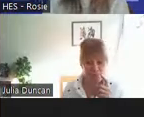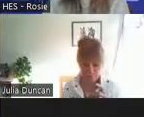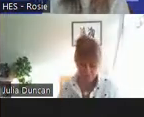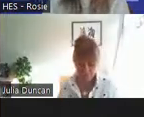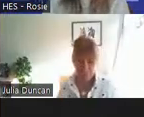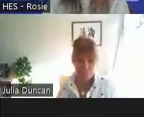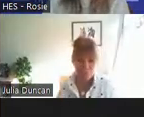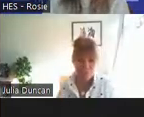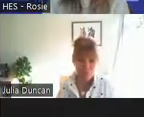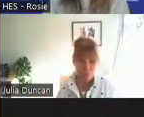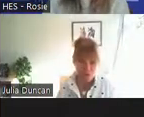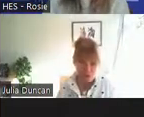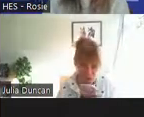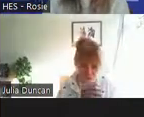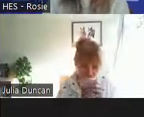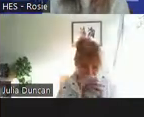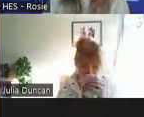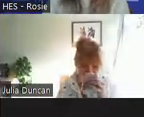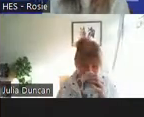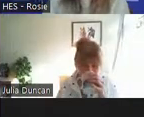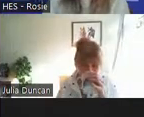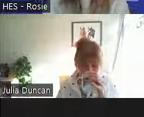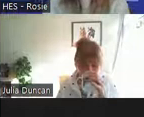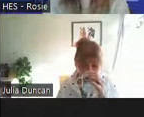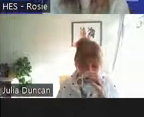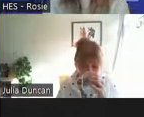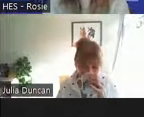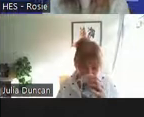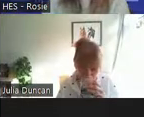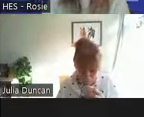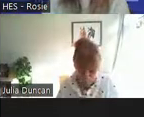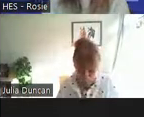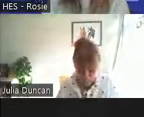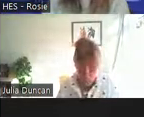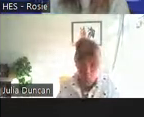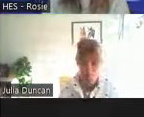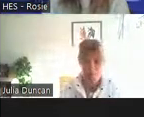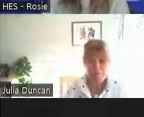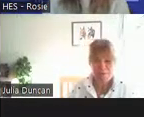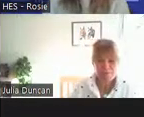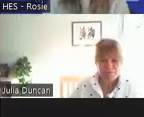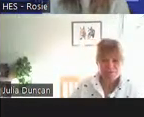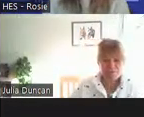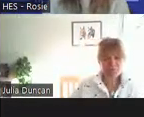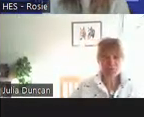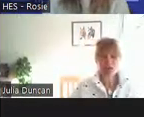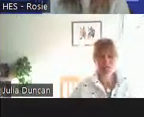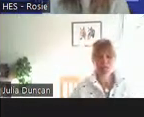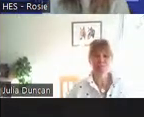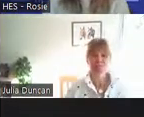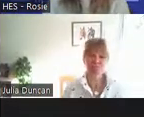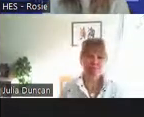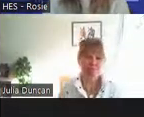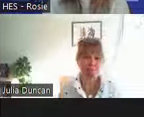I'm going to ask you, and I would like you about the noise you can hear. Where you're about to hear is a red